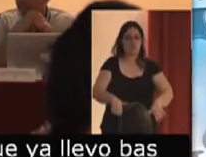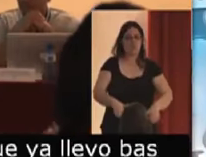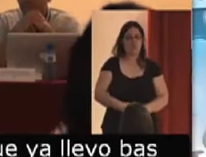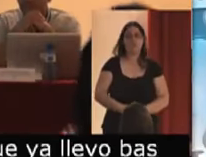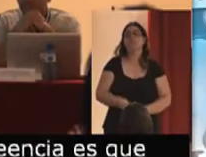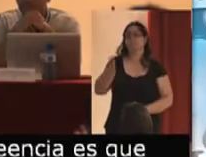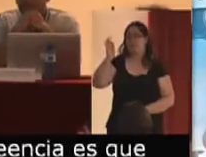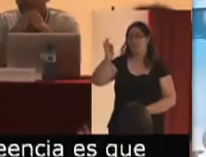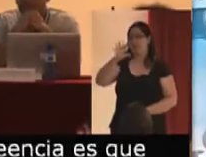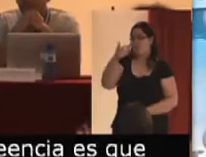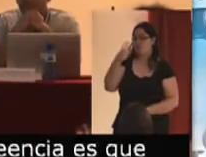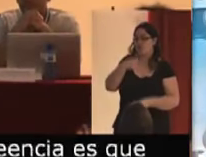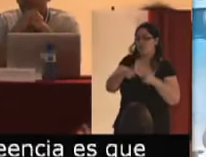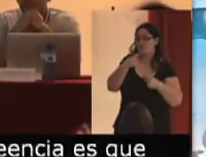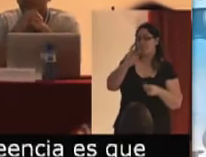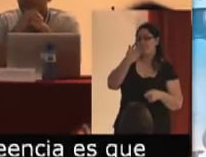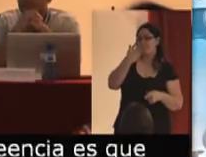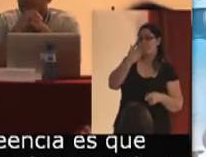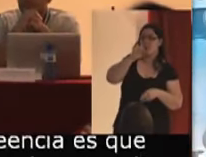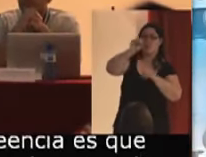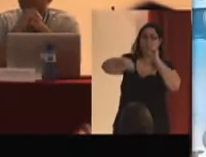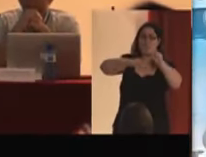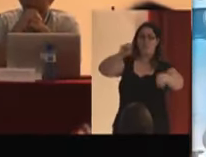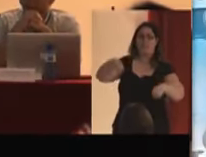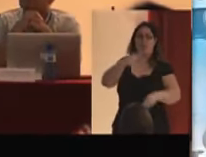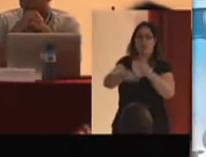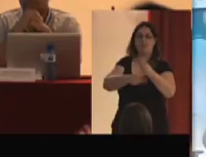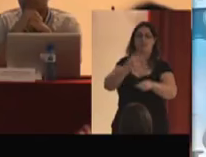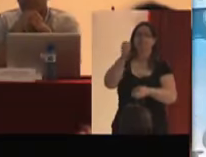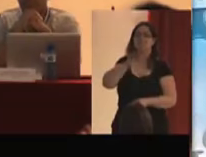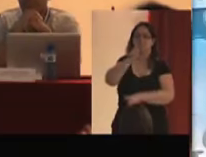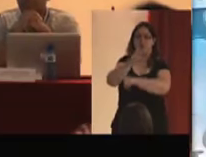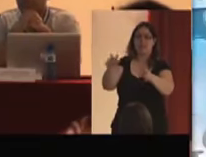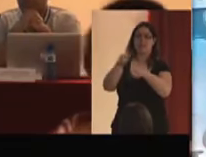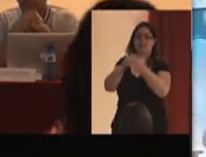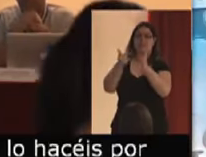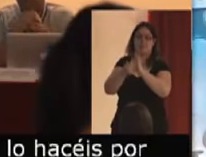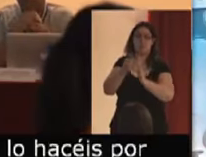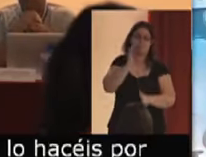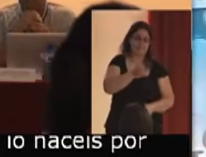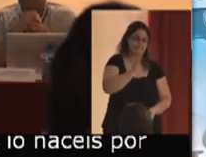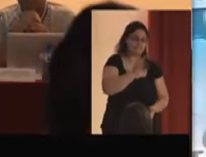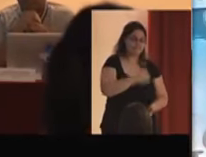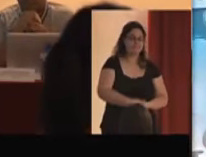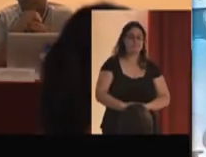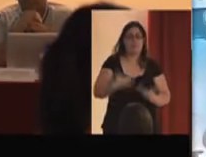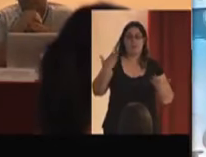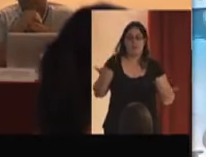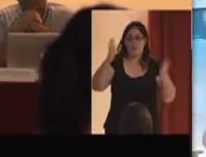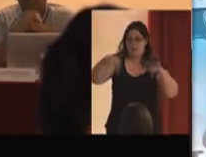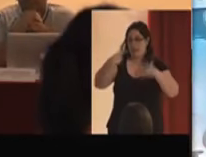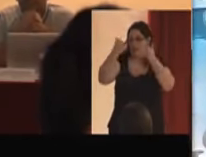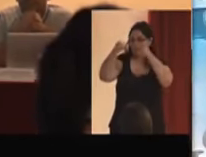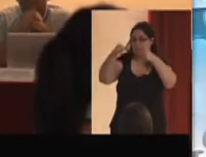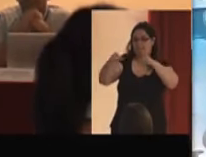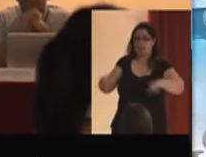believe that this should be made automatic. Yes, because these gaps you cover through technicians. Of